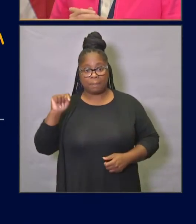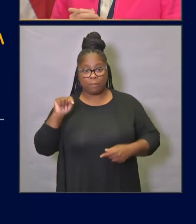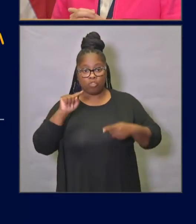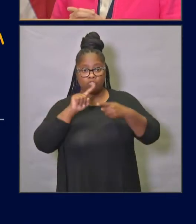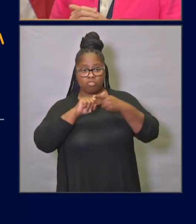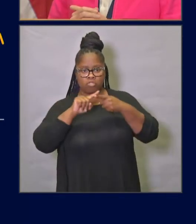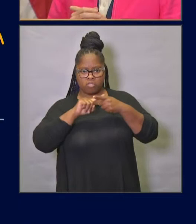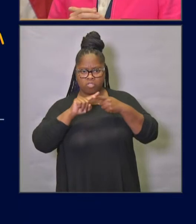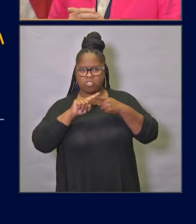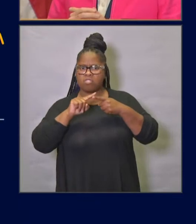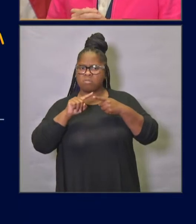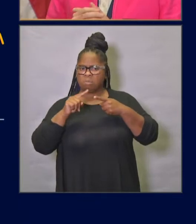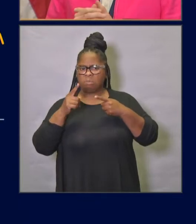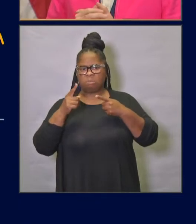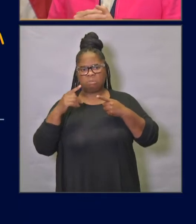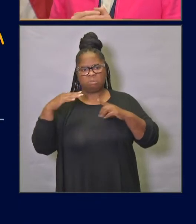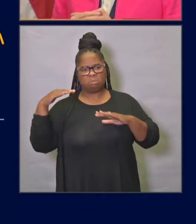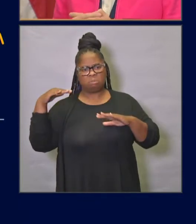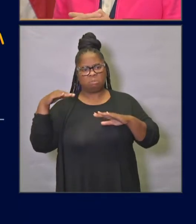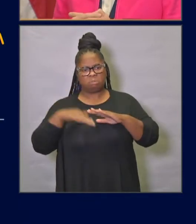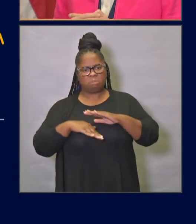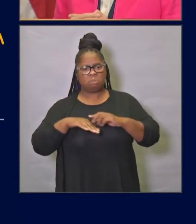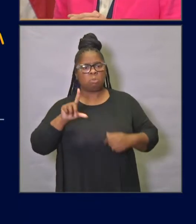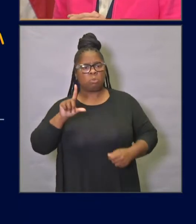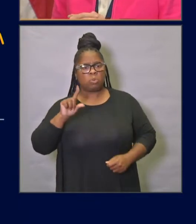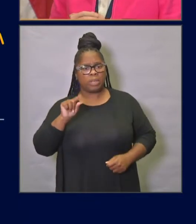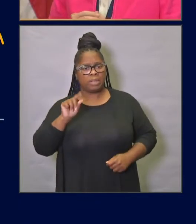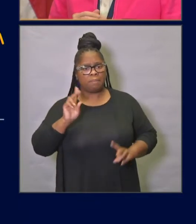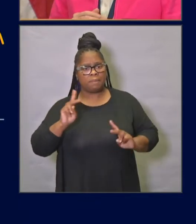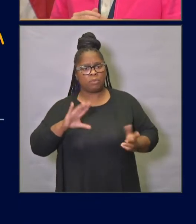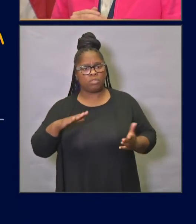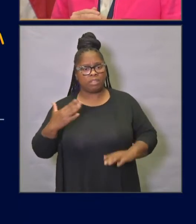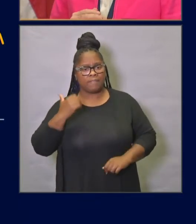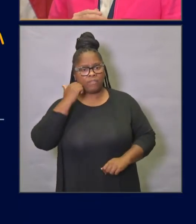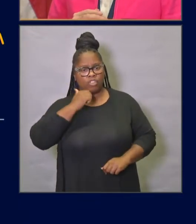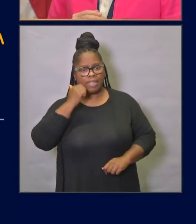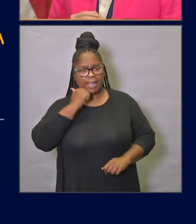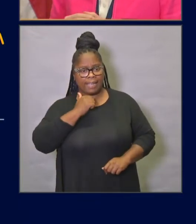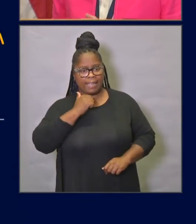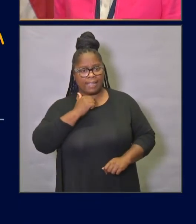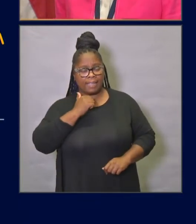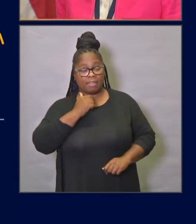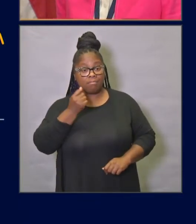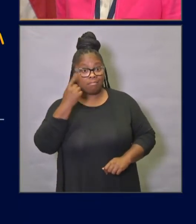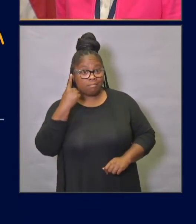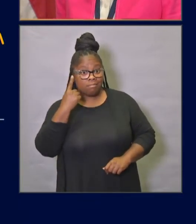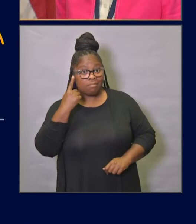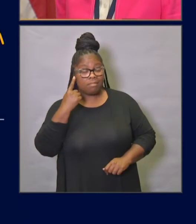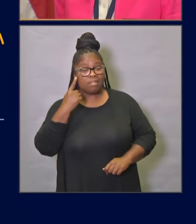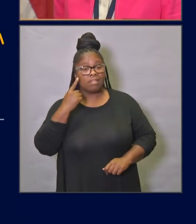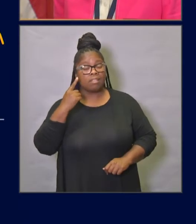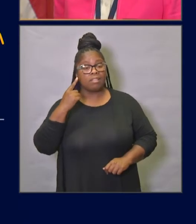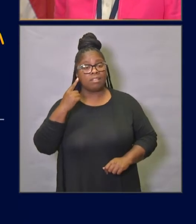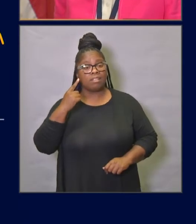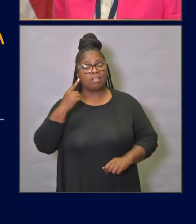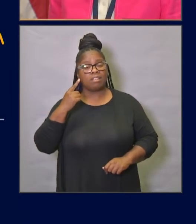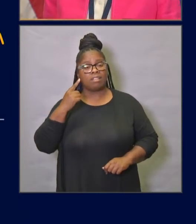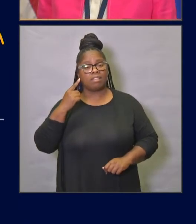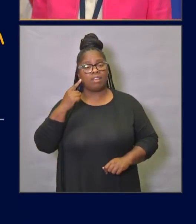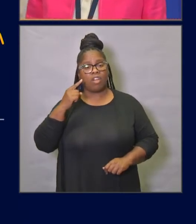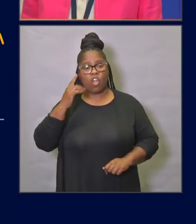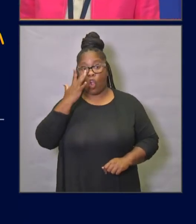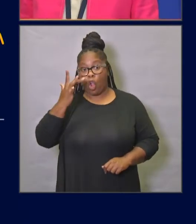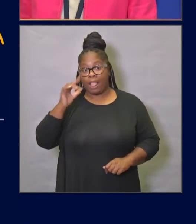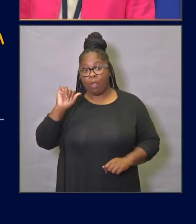number decrease to an average of around 20 deaths per day compared to around 35 deaths per day that we saw